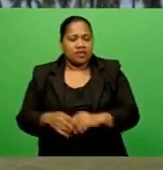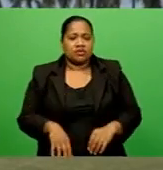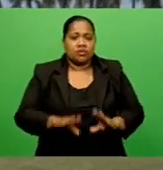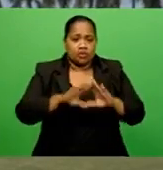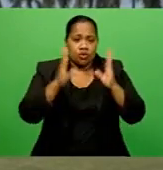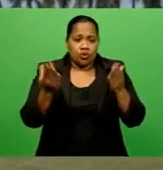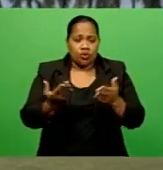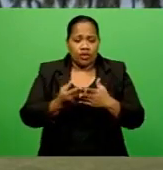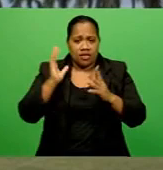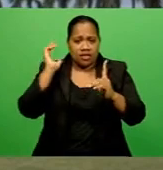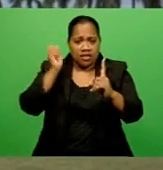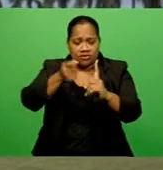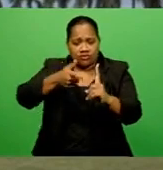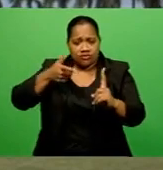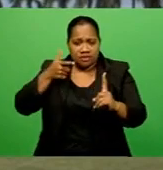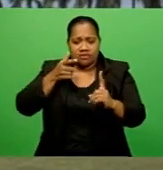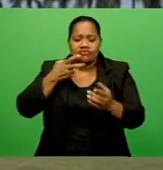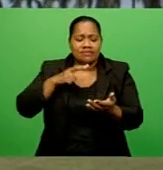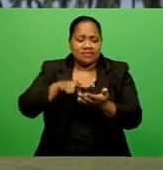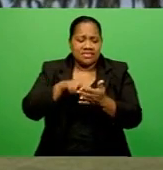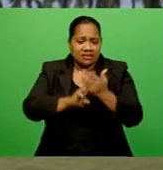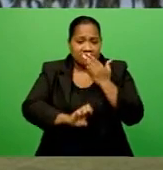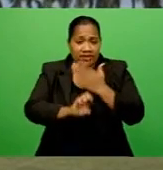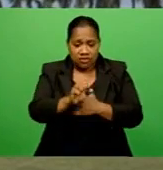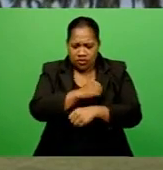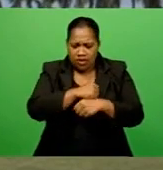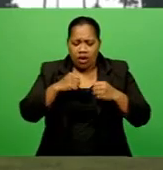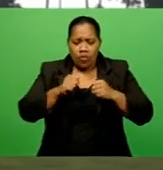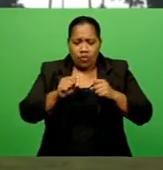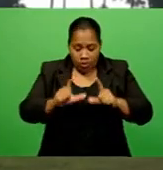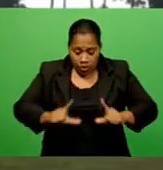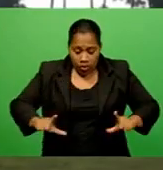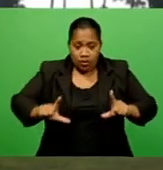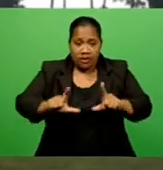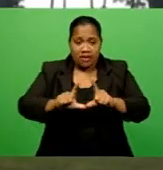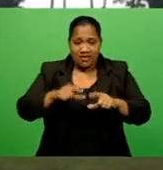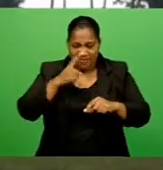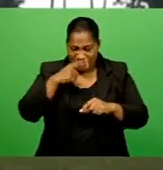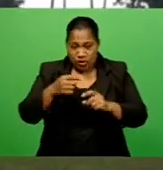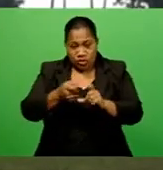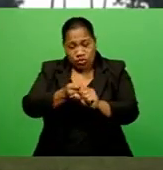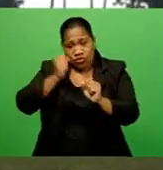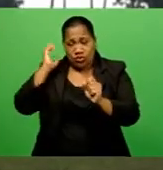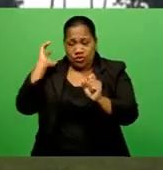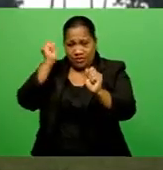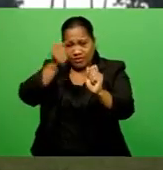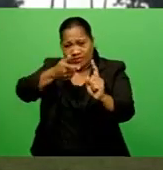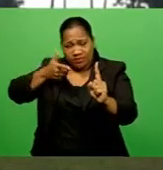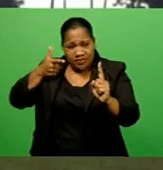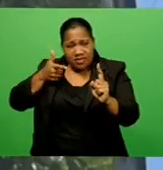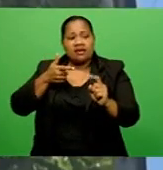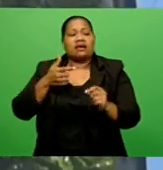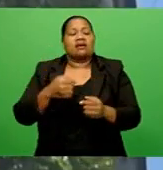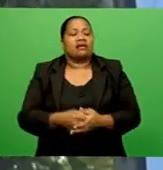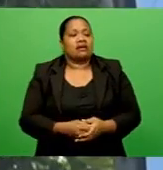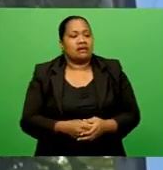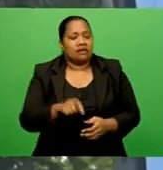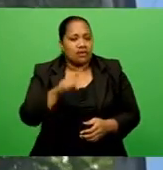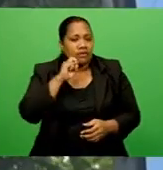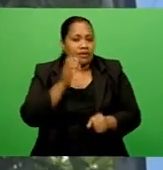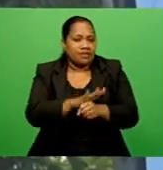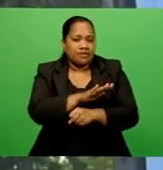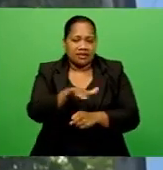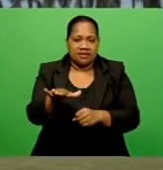Registered events for our local elite athletes to compete in. So these will make them eligible to